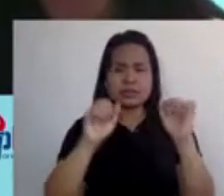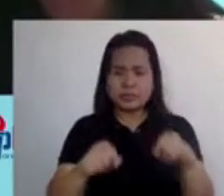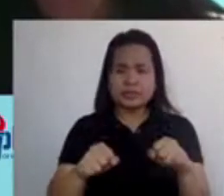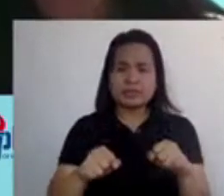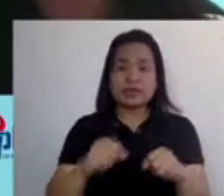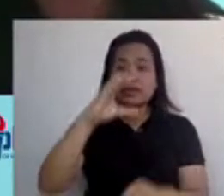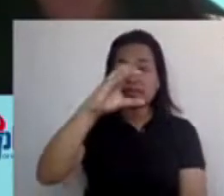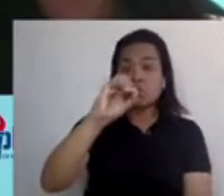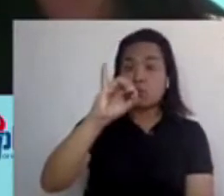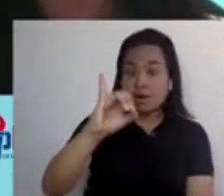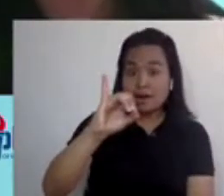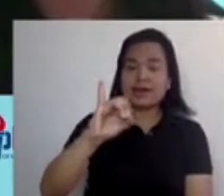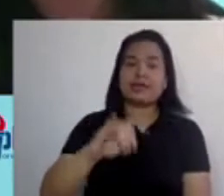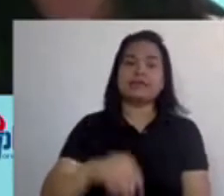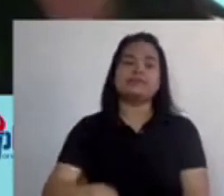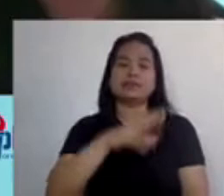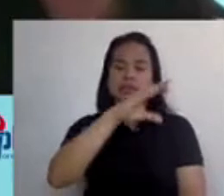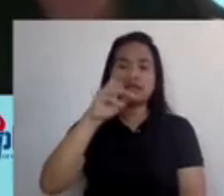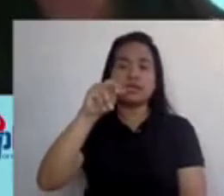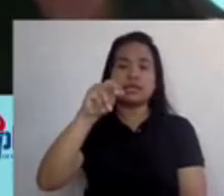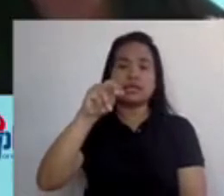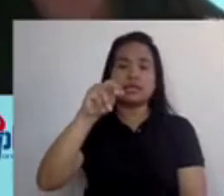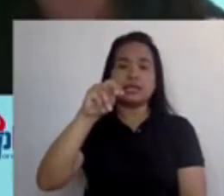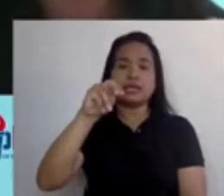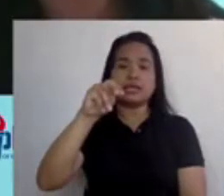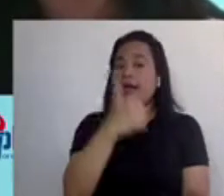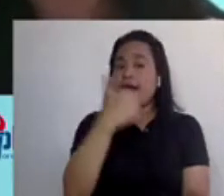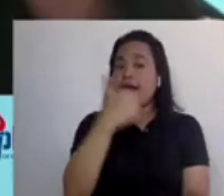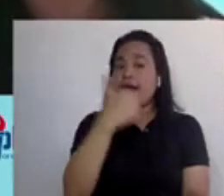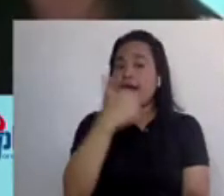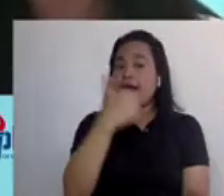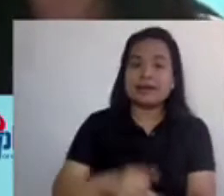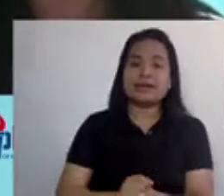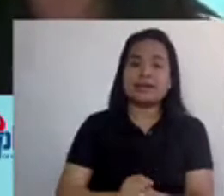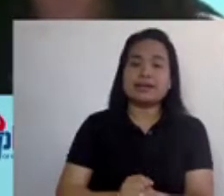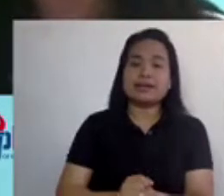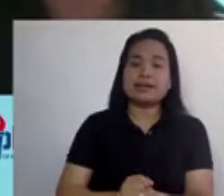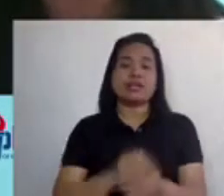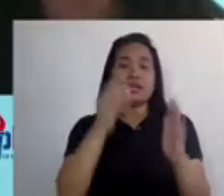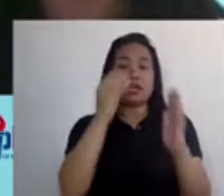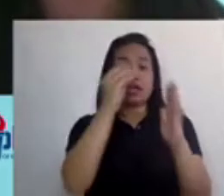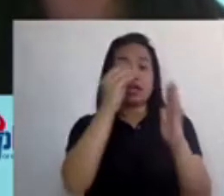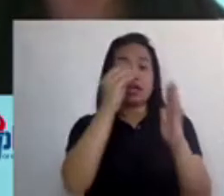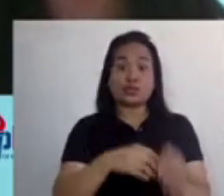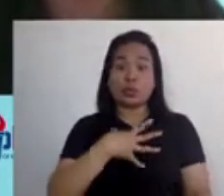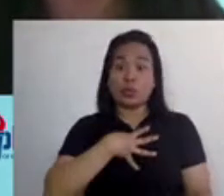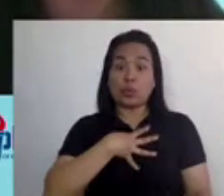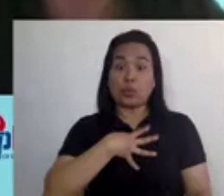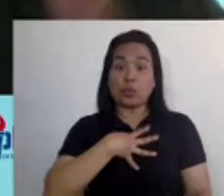NCOI. And then the remaining indicators in white are your non-classroom observable